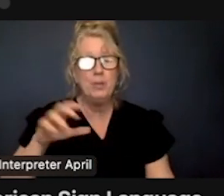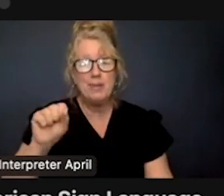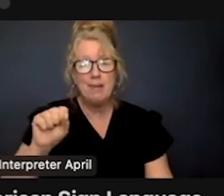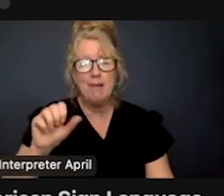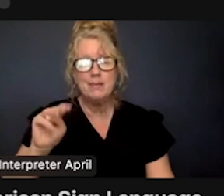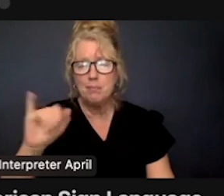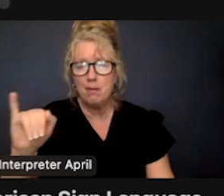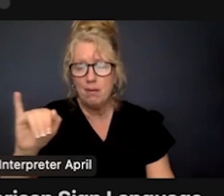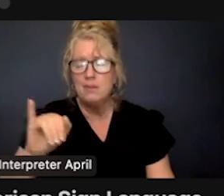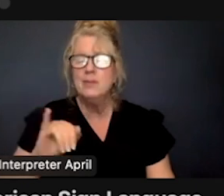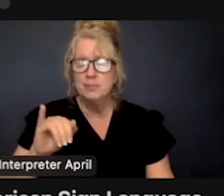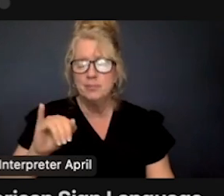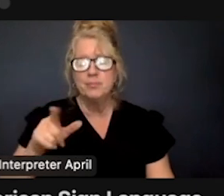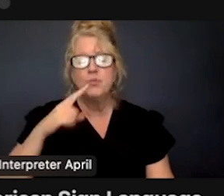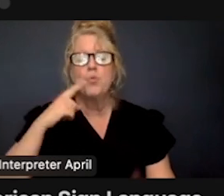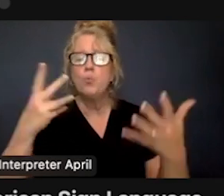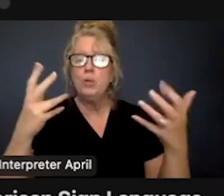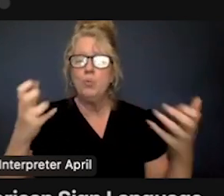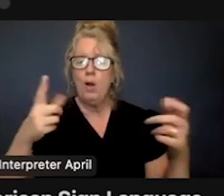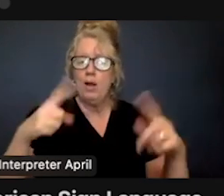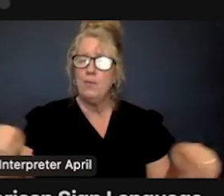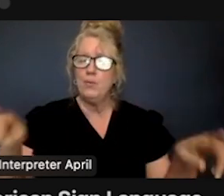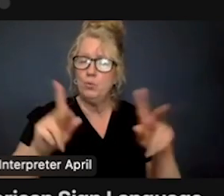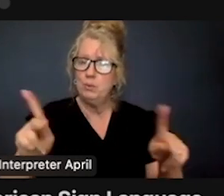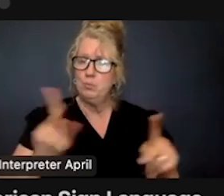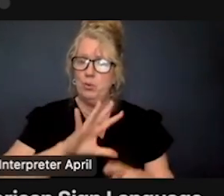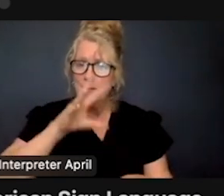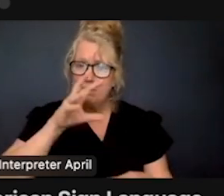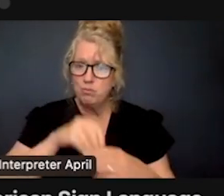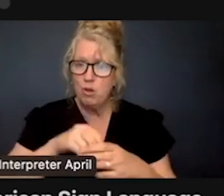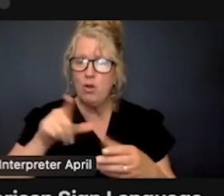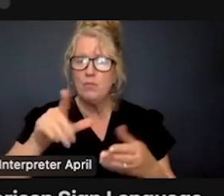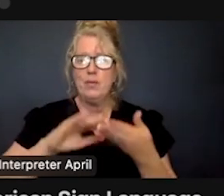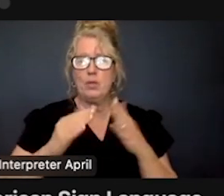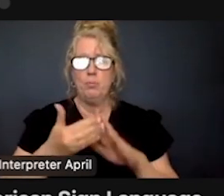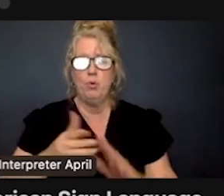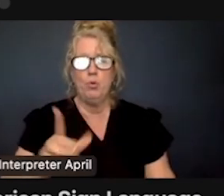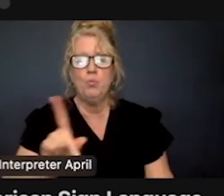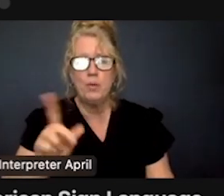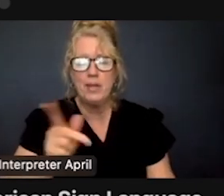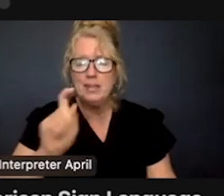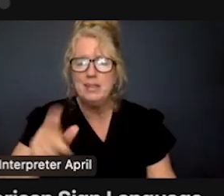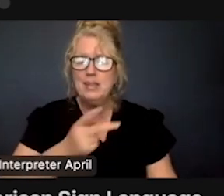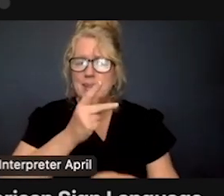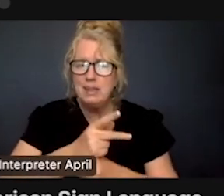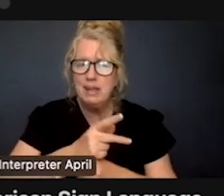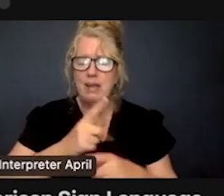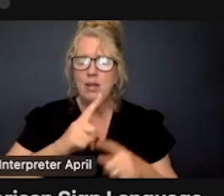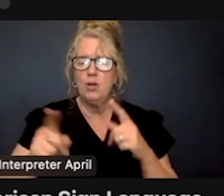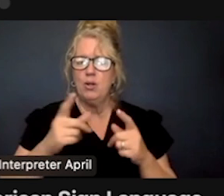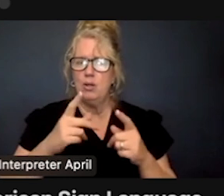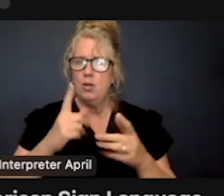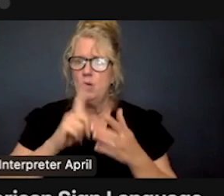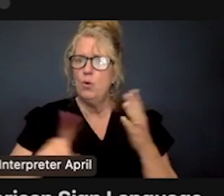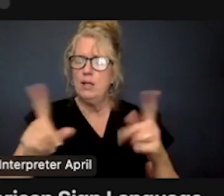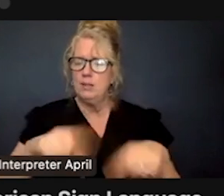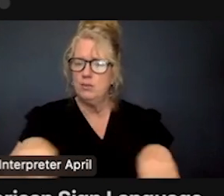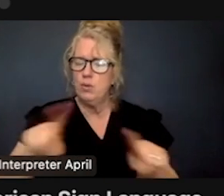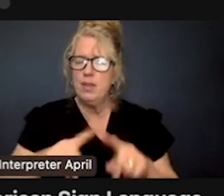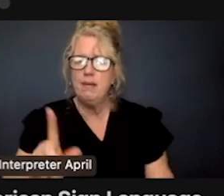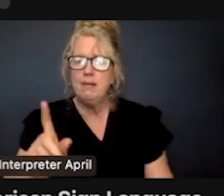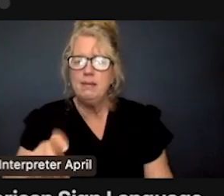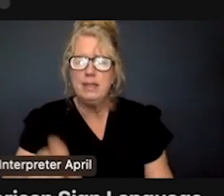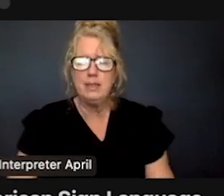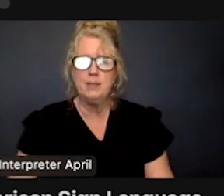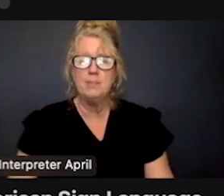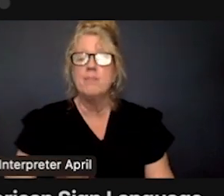we want them to be in the community at the level that they need care, getting the care they need. And the